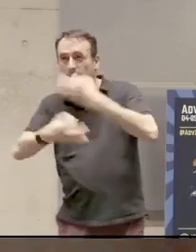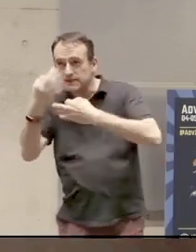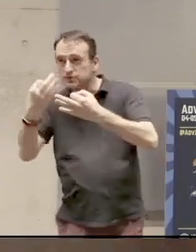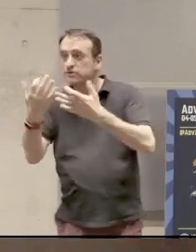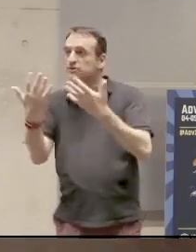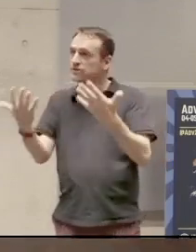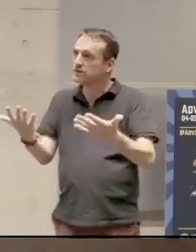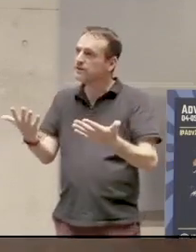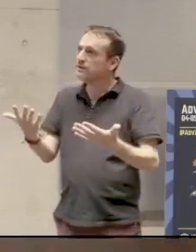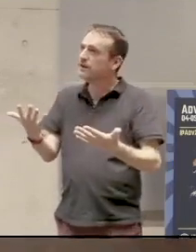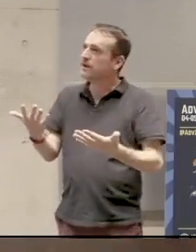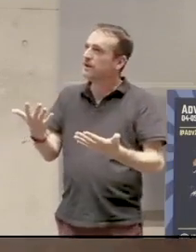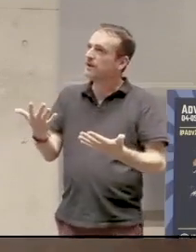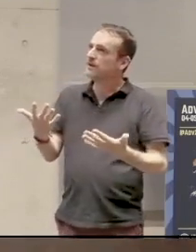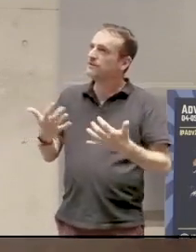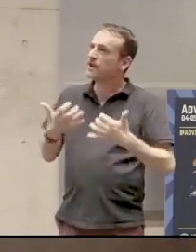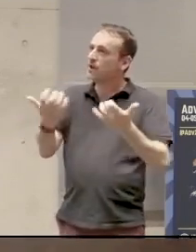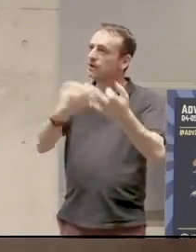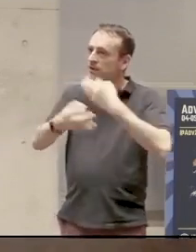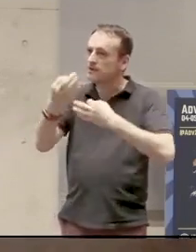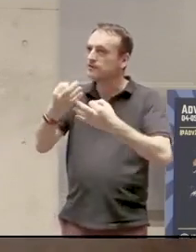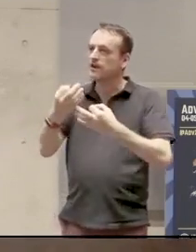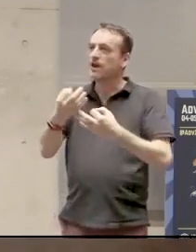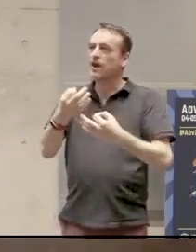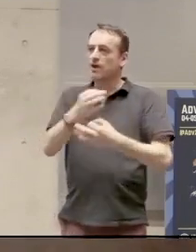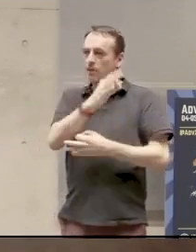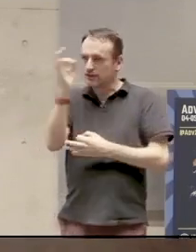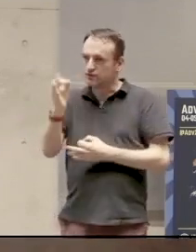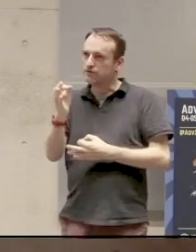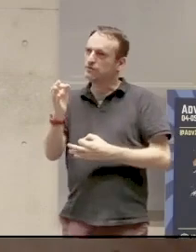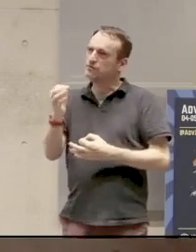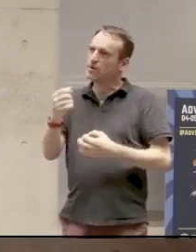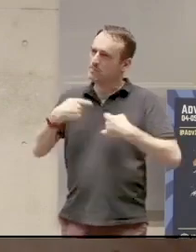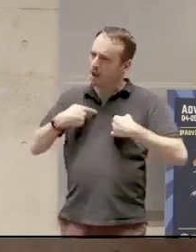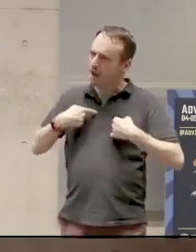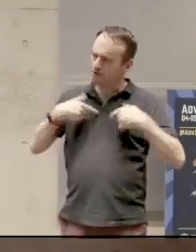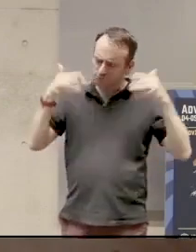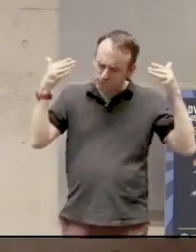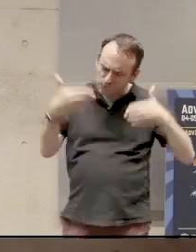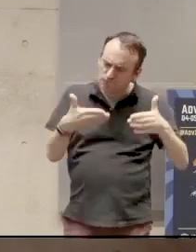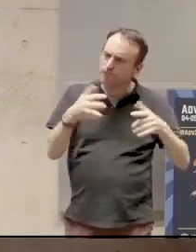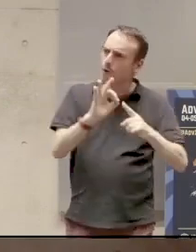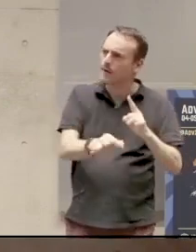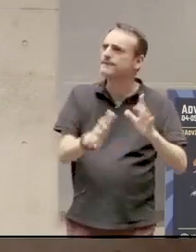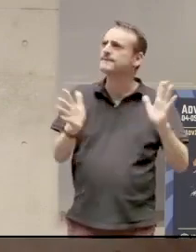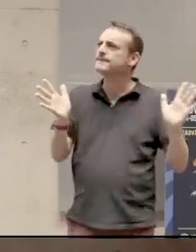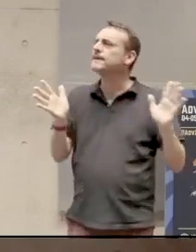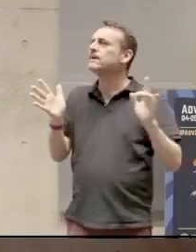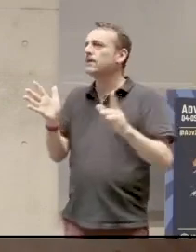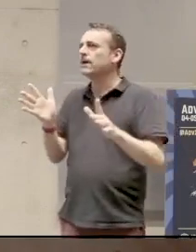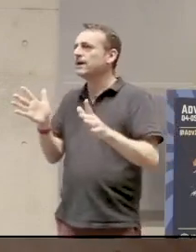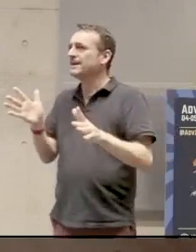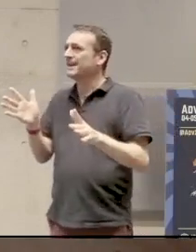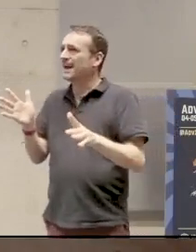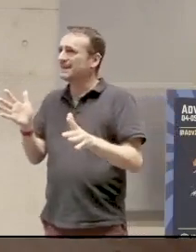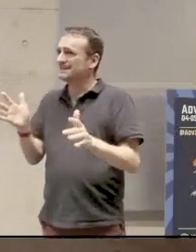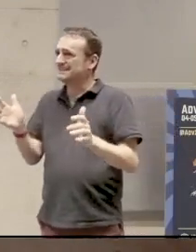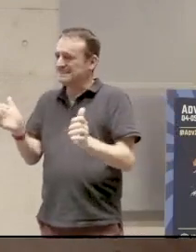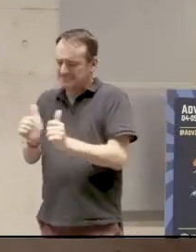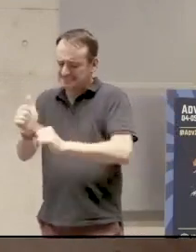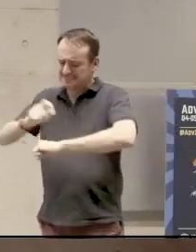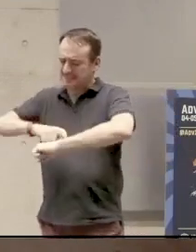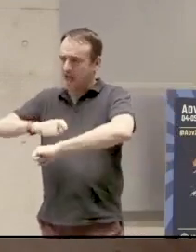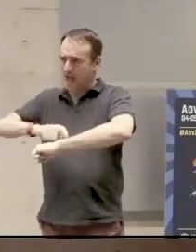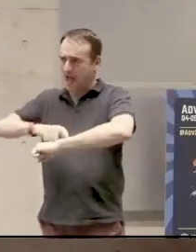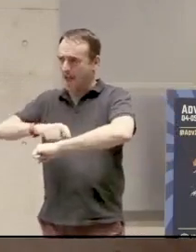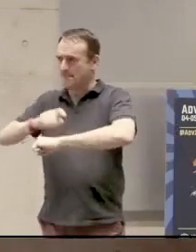questions that are just a bit less good than the questions I asked. But I would like to keep this tight because it's